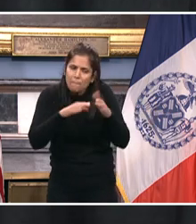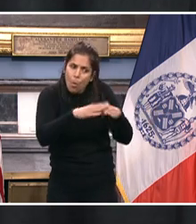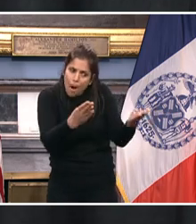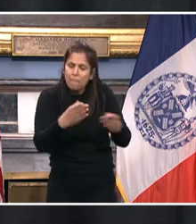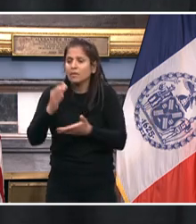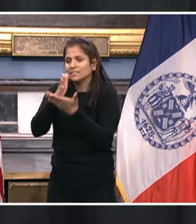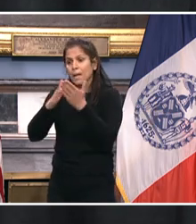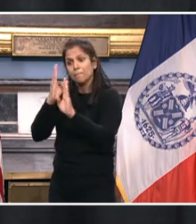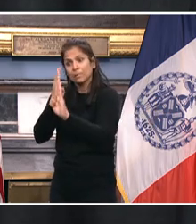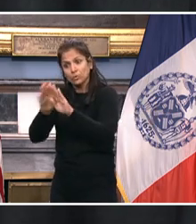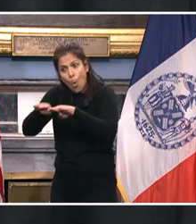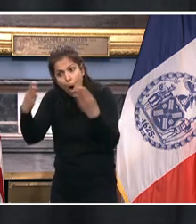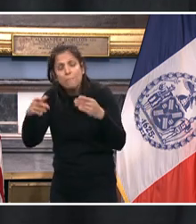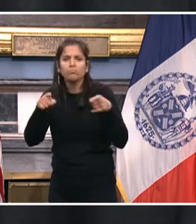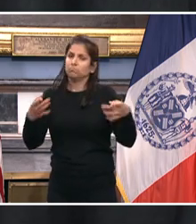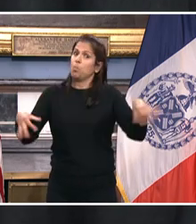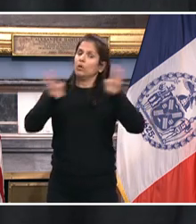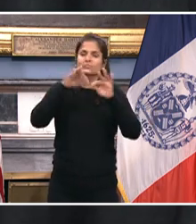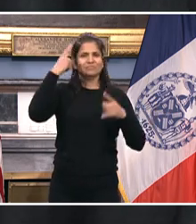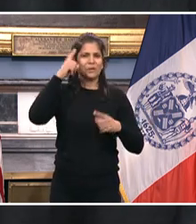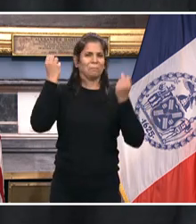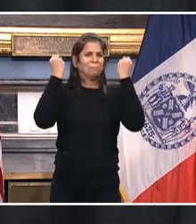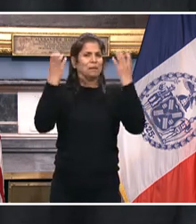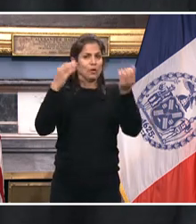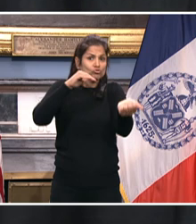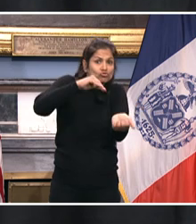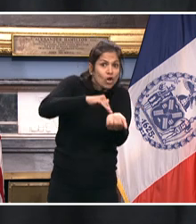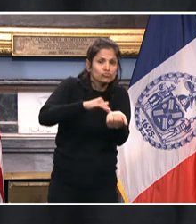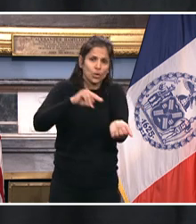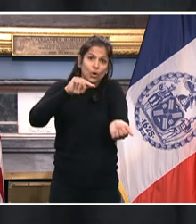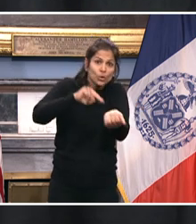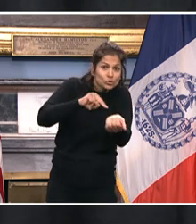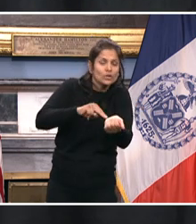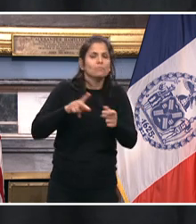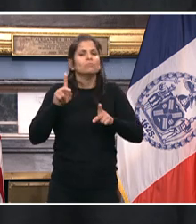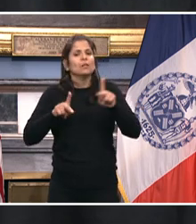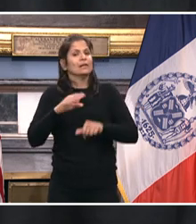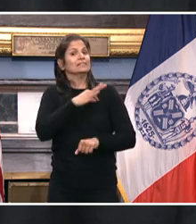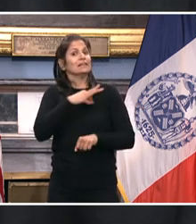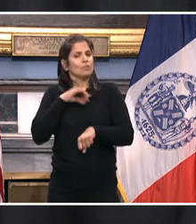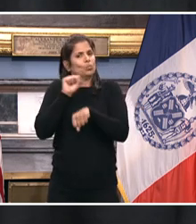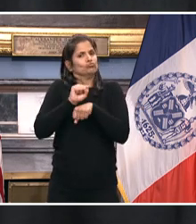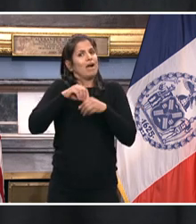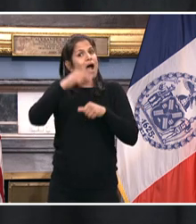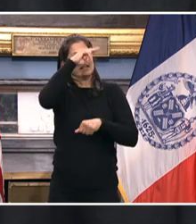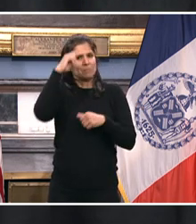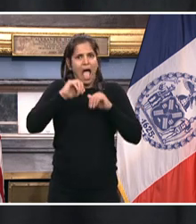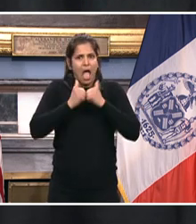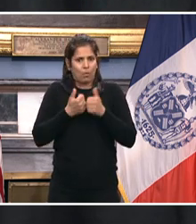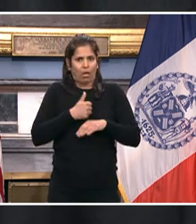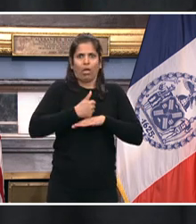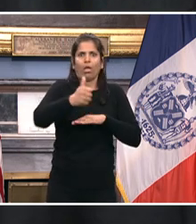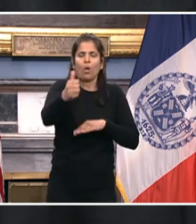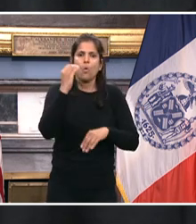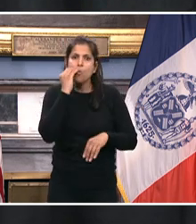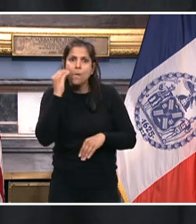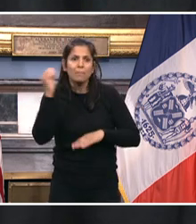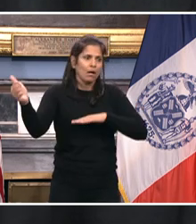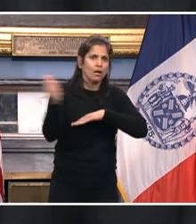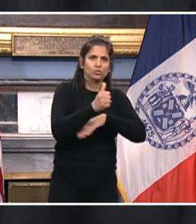the Spanish language and the multilingual campaign that you were going to launch to make sure